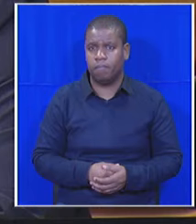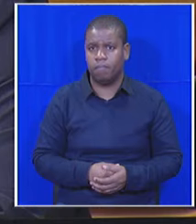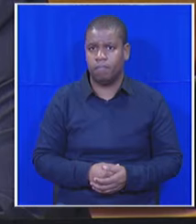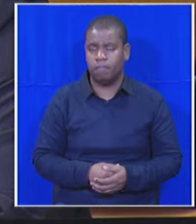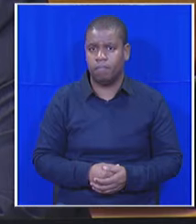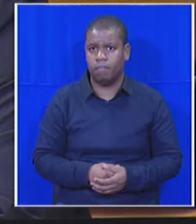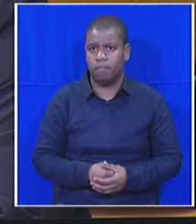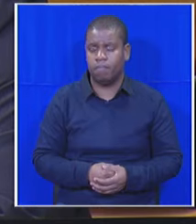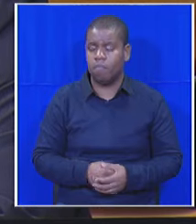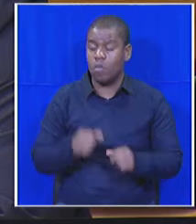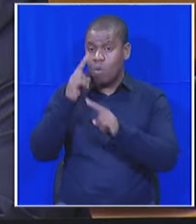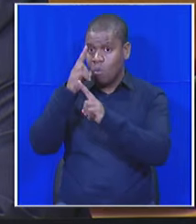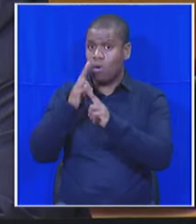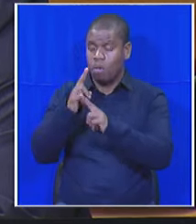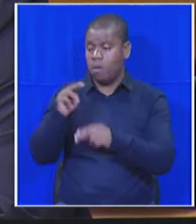Honourable Manana.